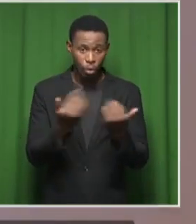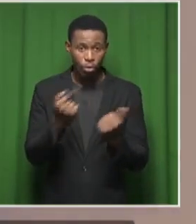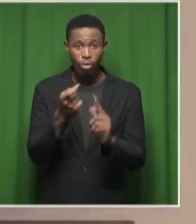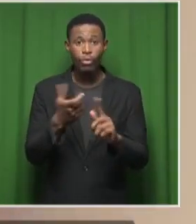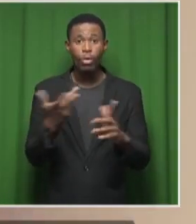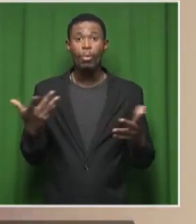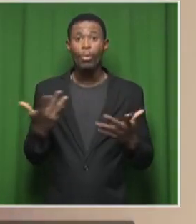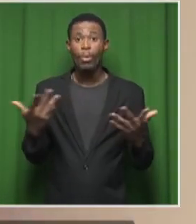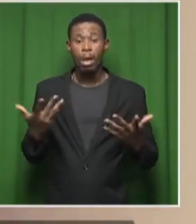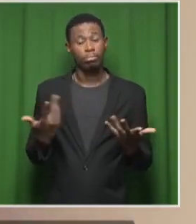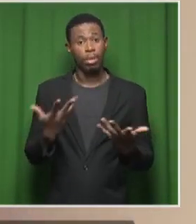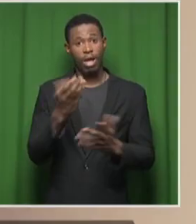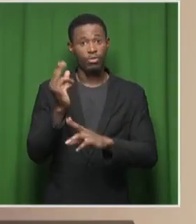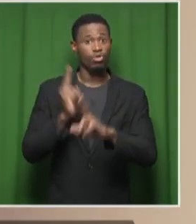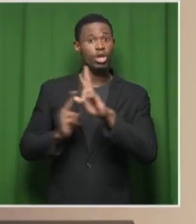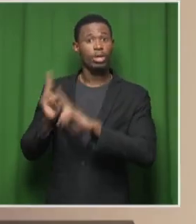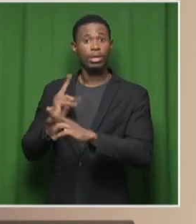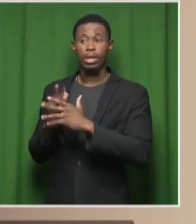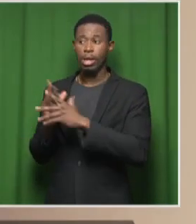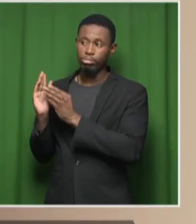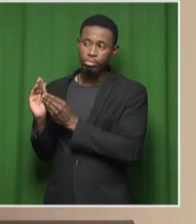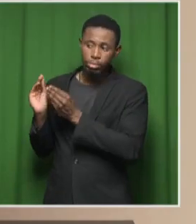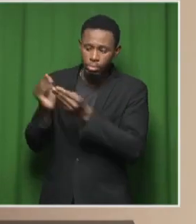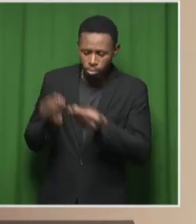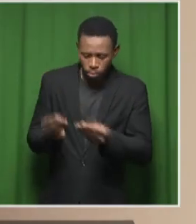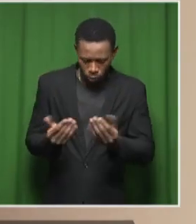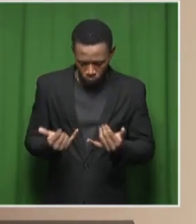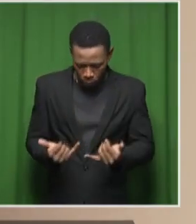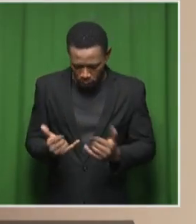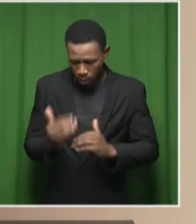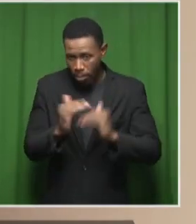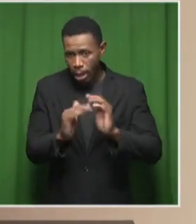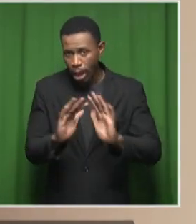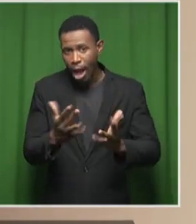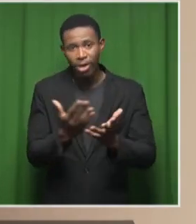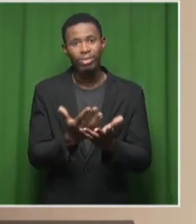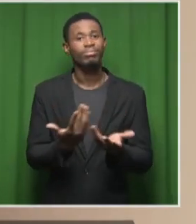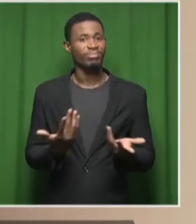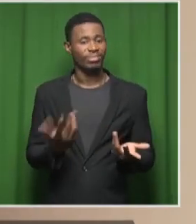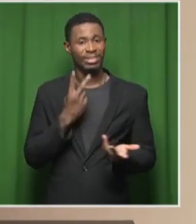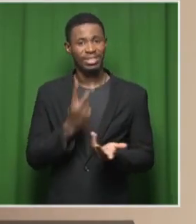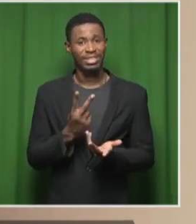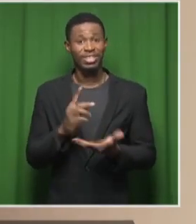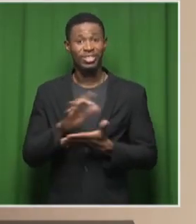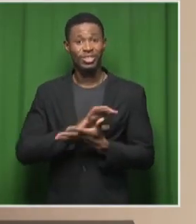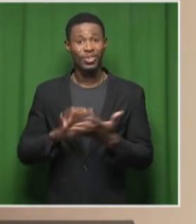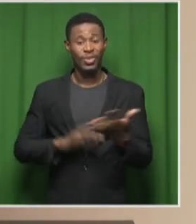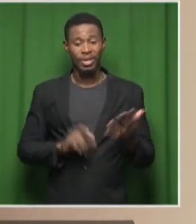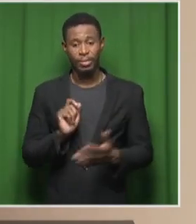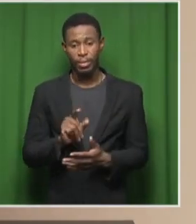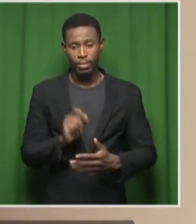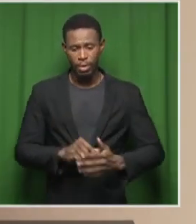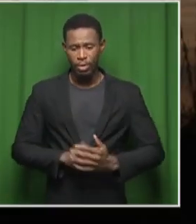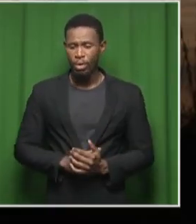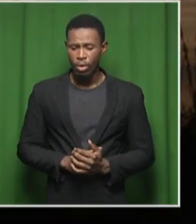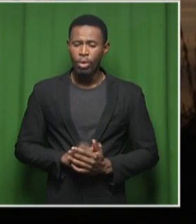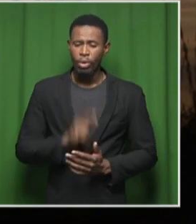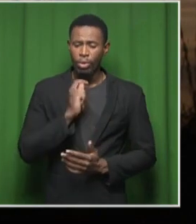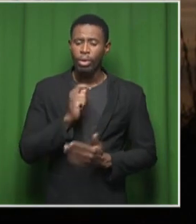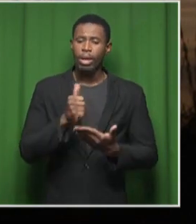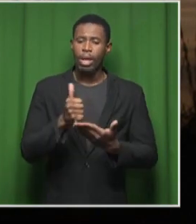have a history to borrow from to address your present or to build your future. And a story like this really helps us